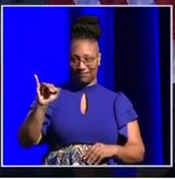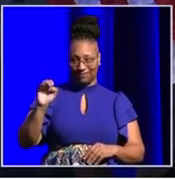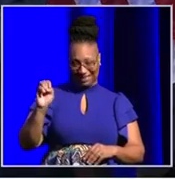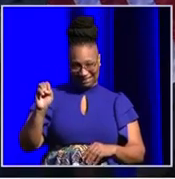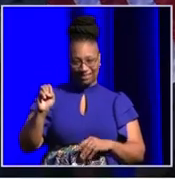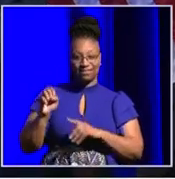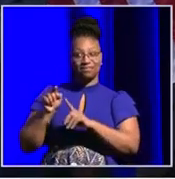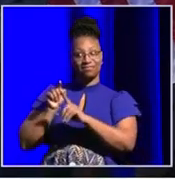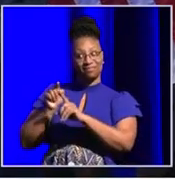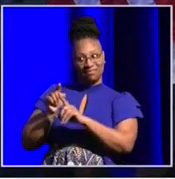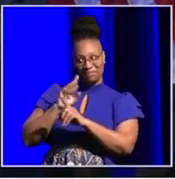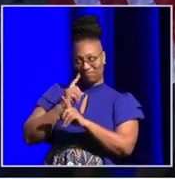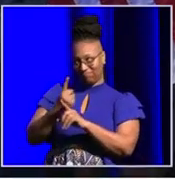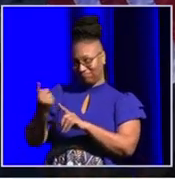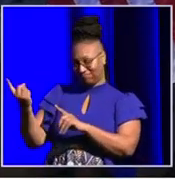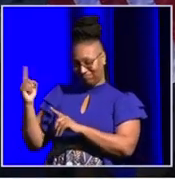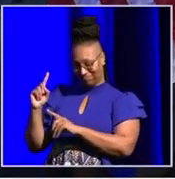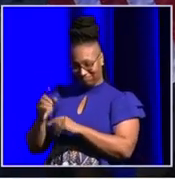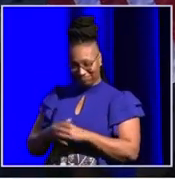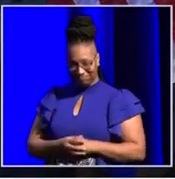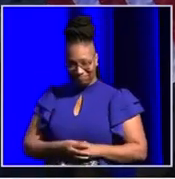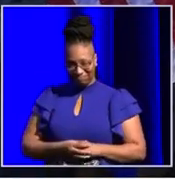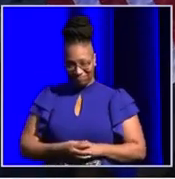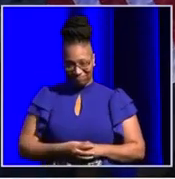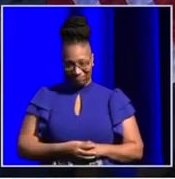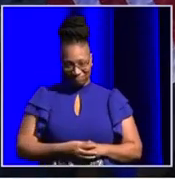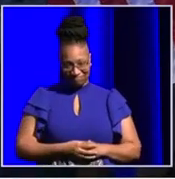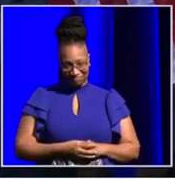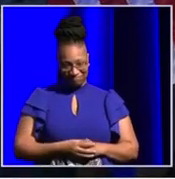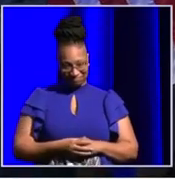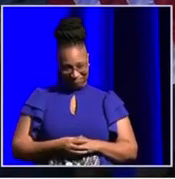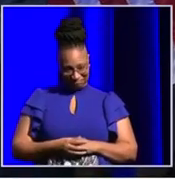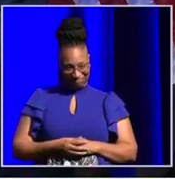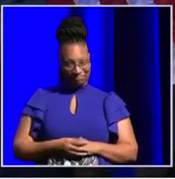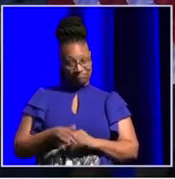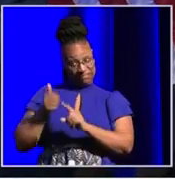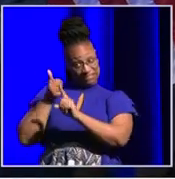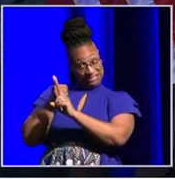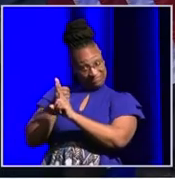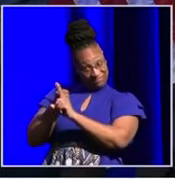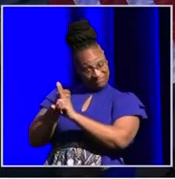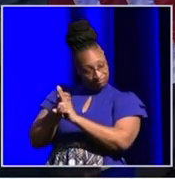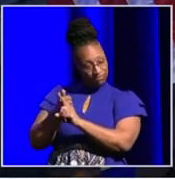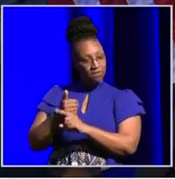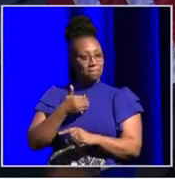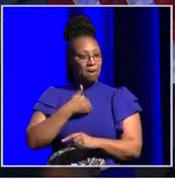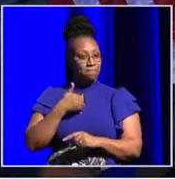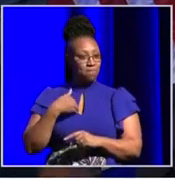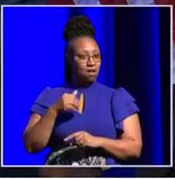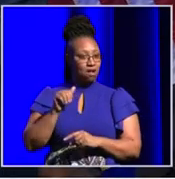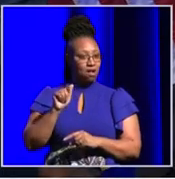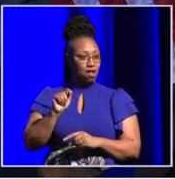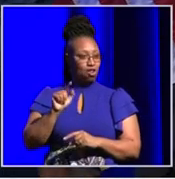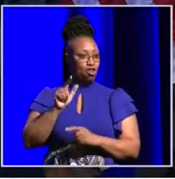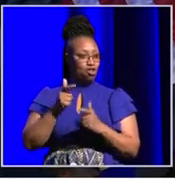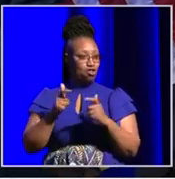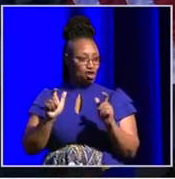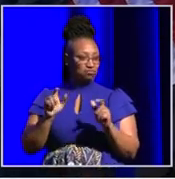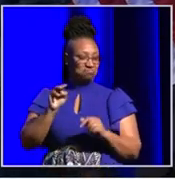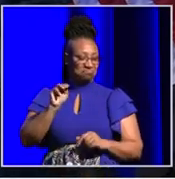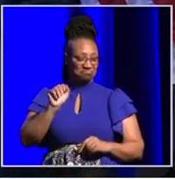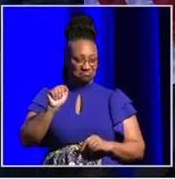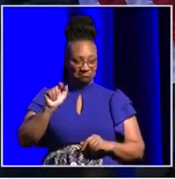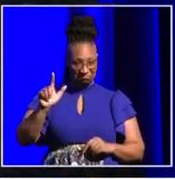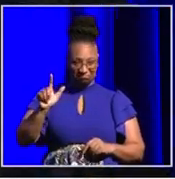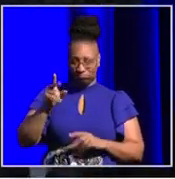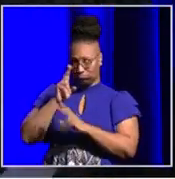Oath administered by the Honorable Eric P. Christian, Associate Judge, Superior Court of the District of Columbia, the Honorable